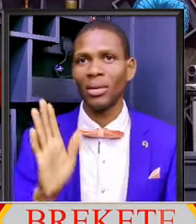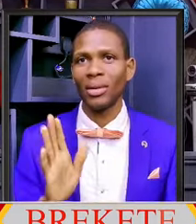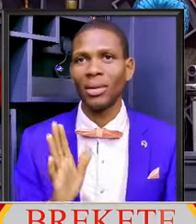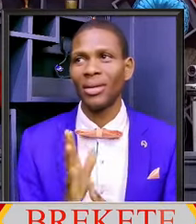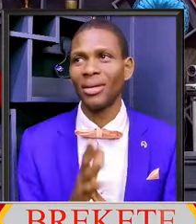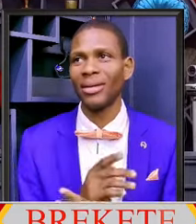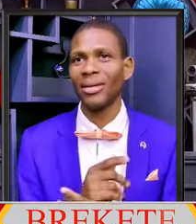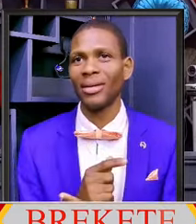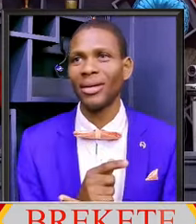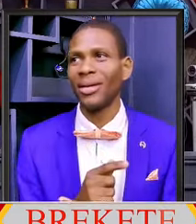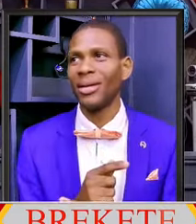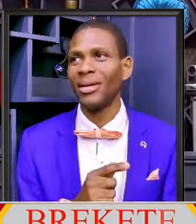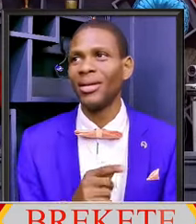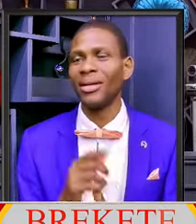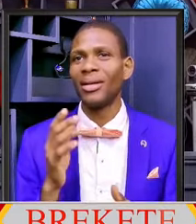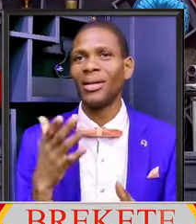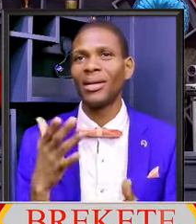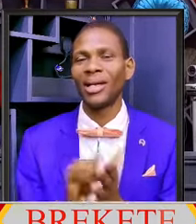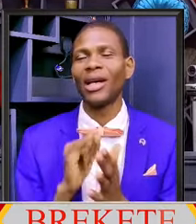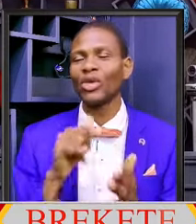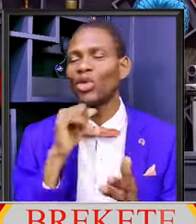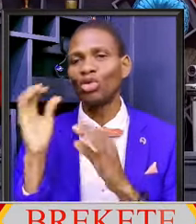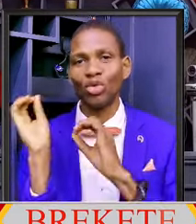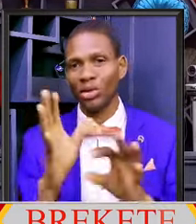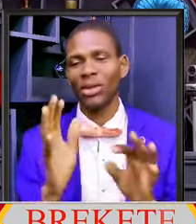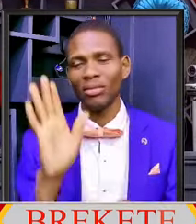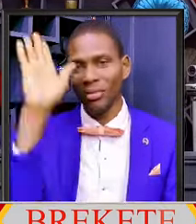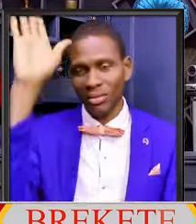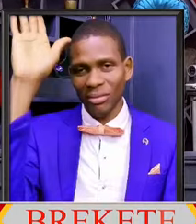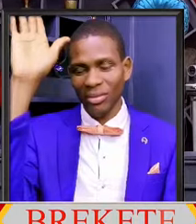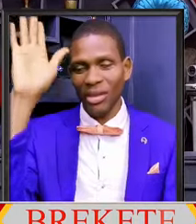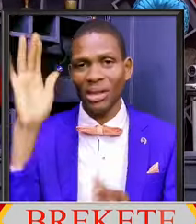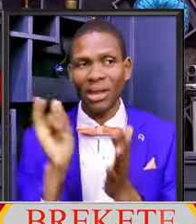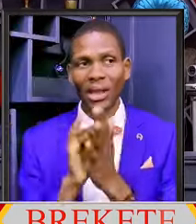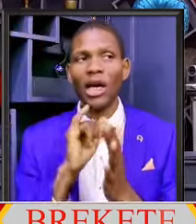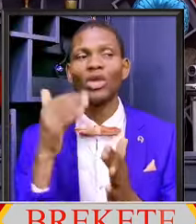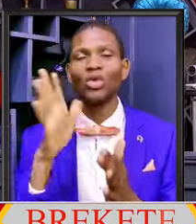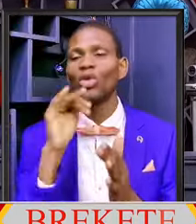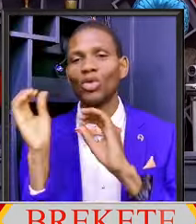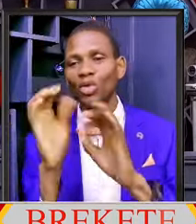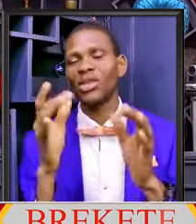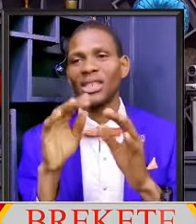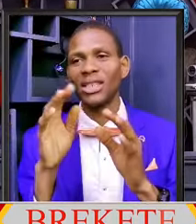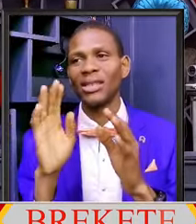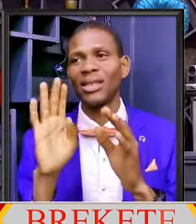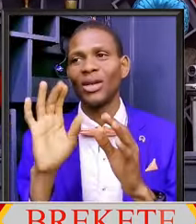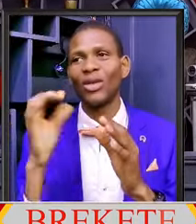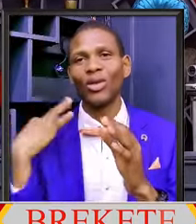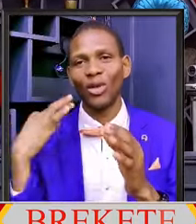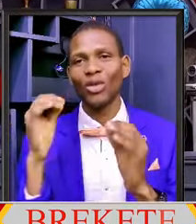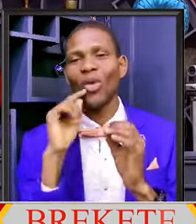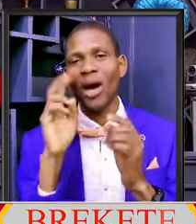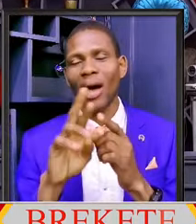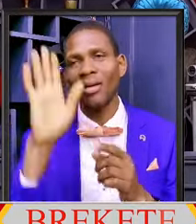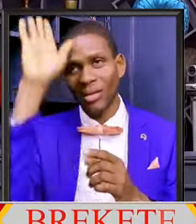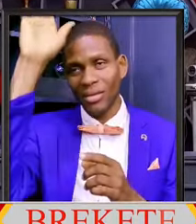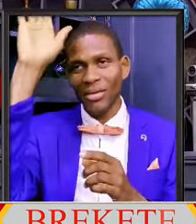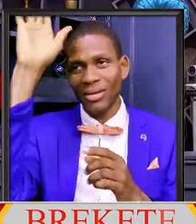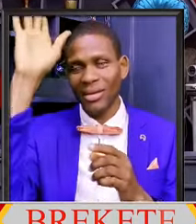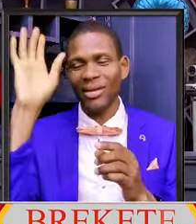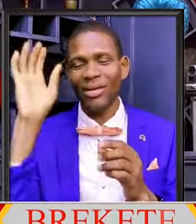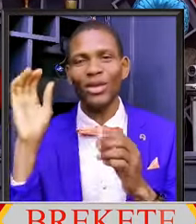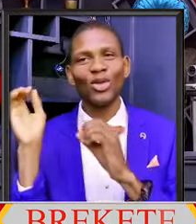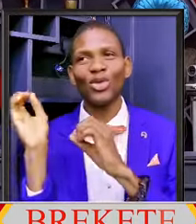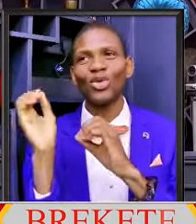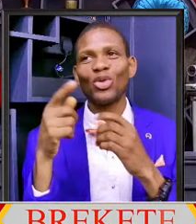Yeah, so make I not throw him. Make I not throw him. Make I not throw him. Yes, sir. Throw